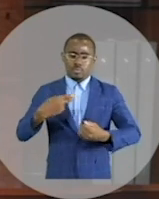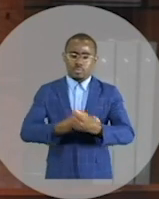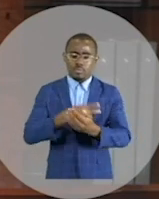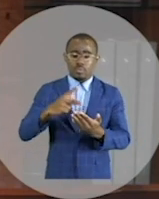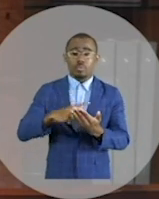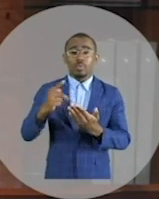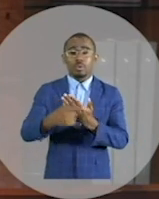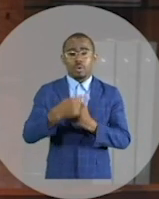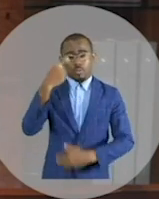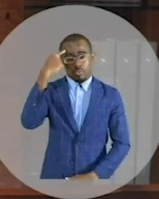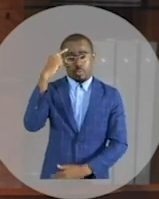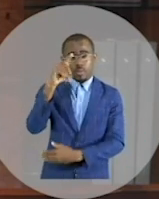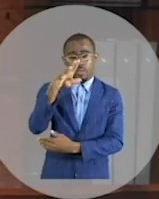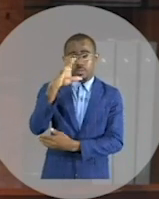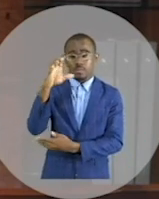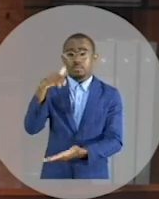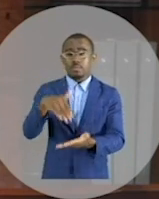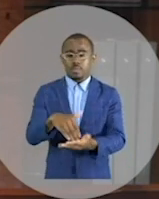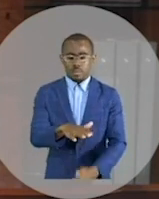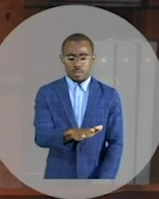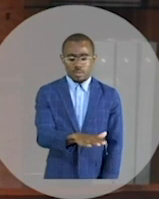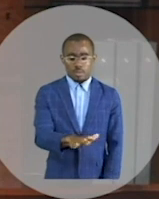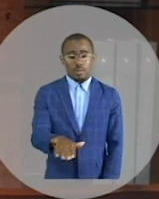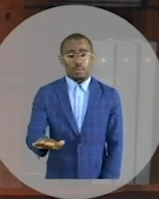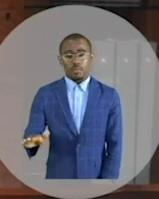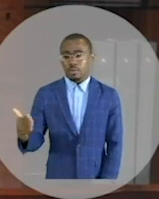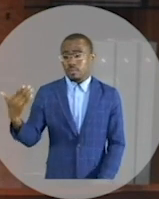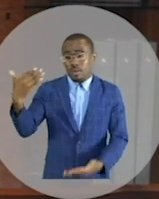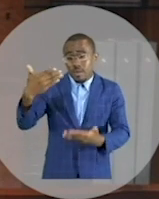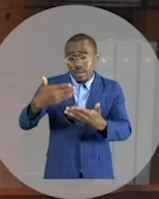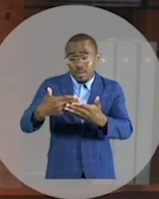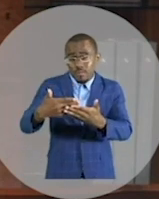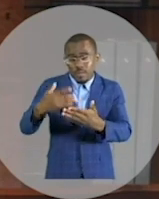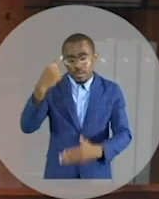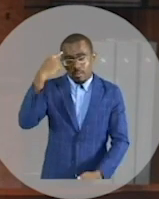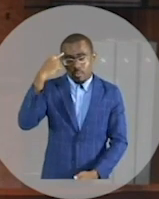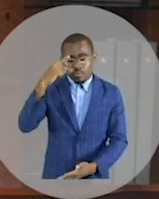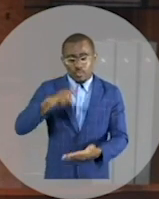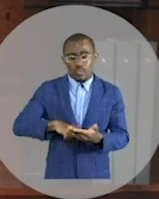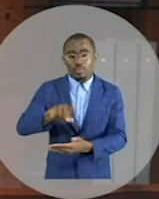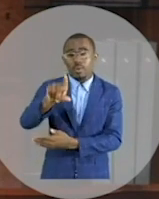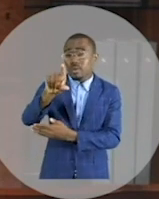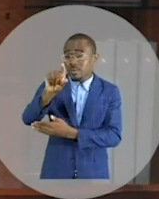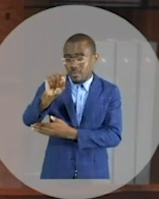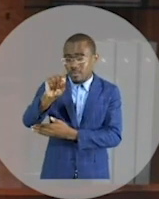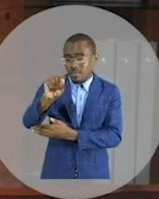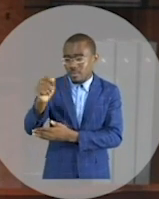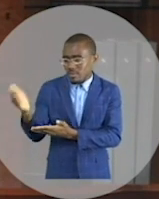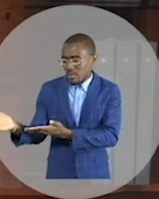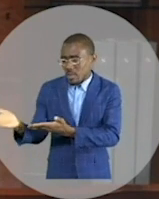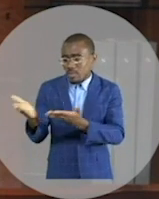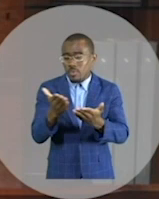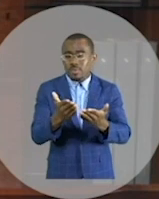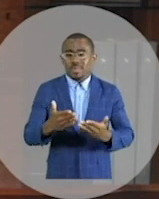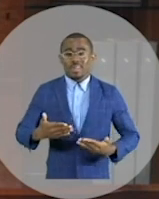population, which represents the main wealth of our country. These are concrete actions beyond the realm of